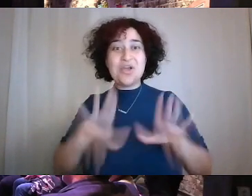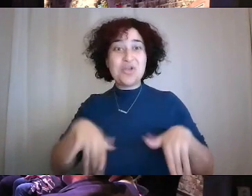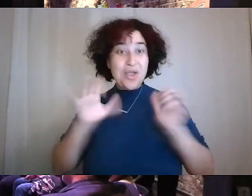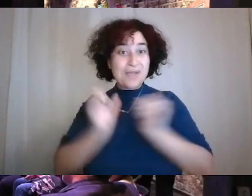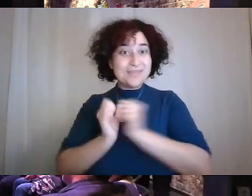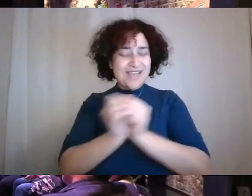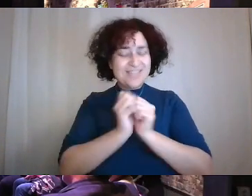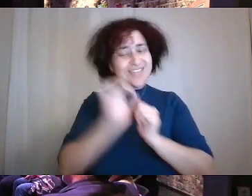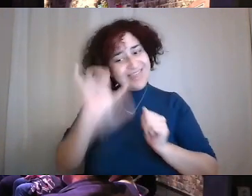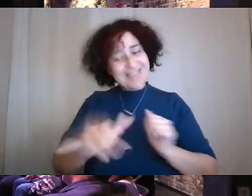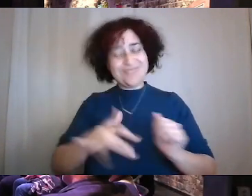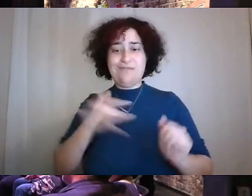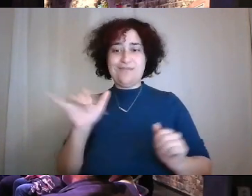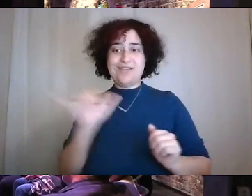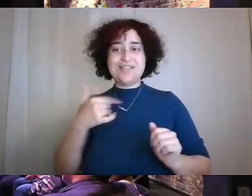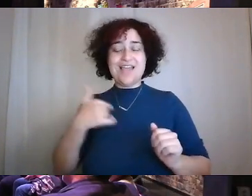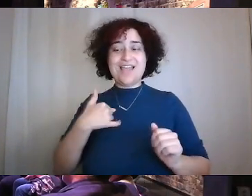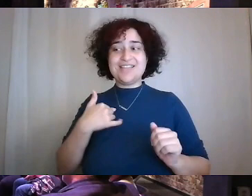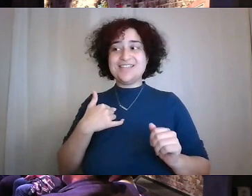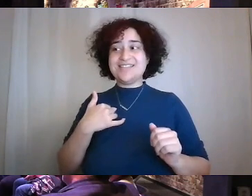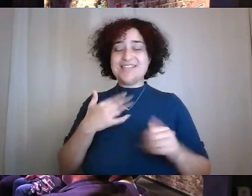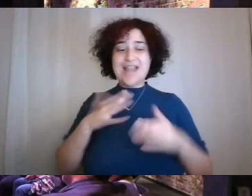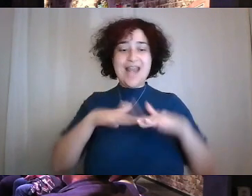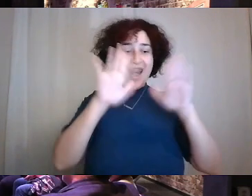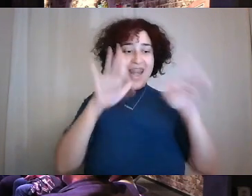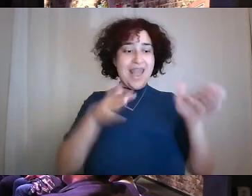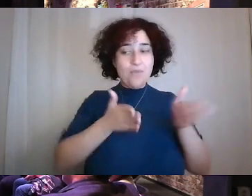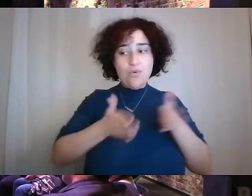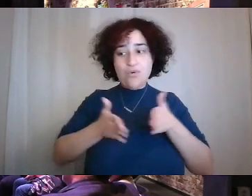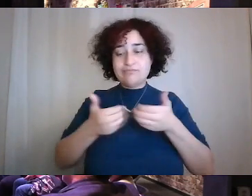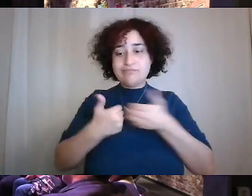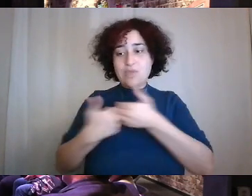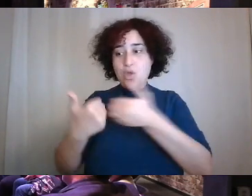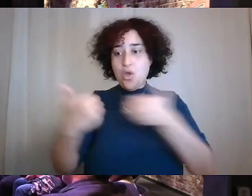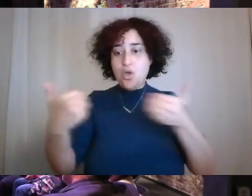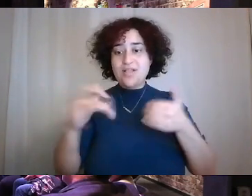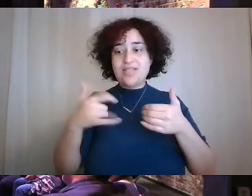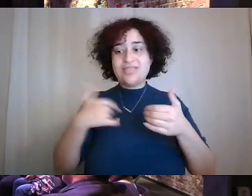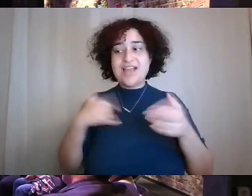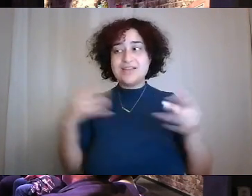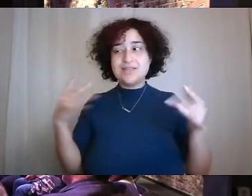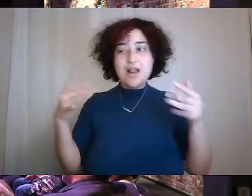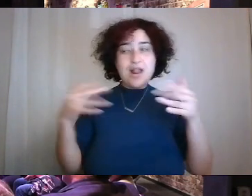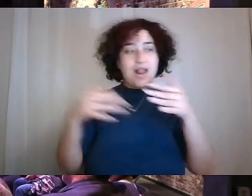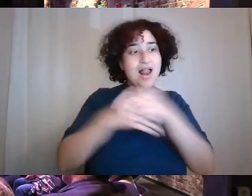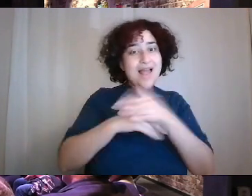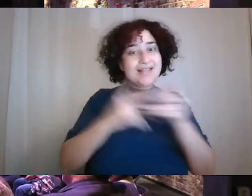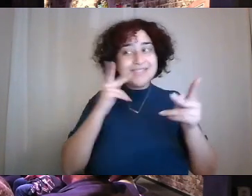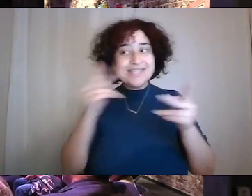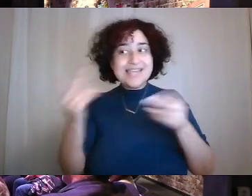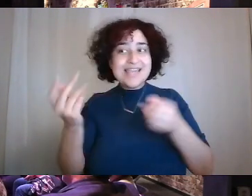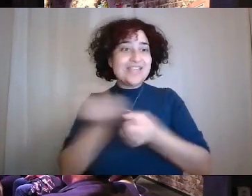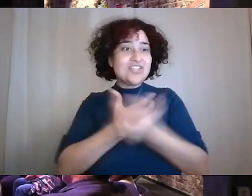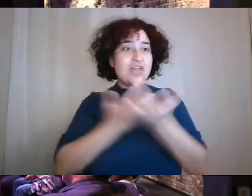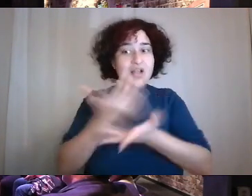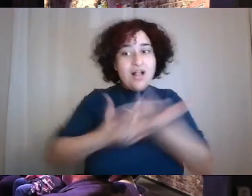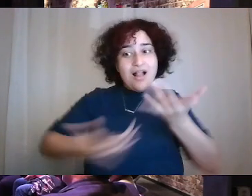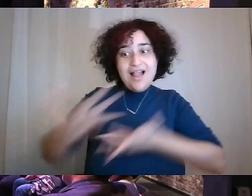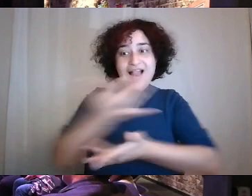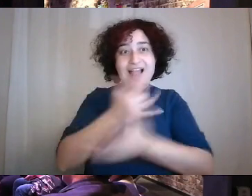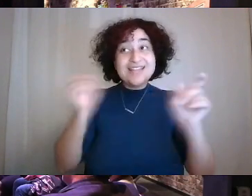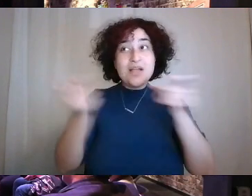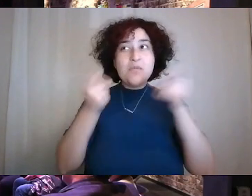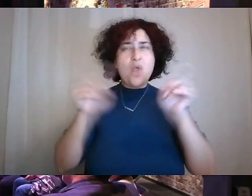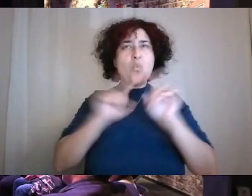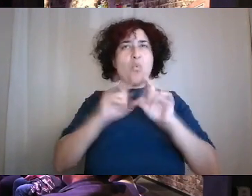of this neighborhood that is coming back together and seeing each other celebrating and then we'll go back, but then we'll come back and it's gorgeous.